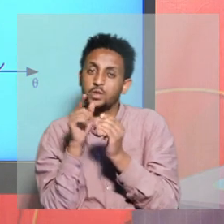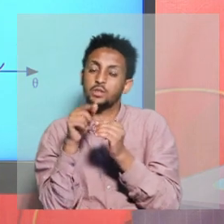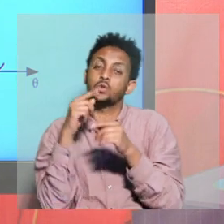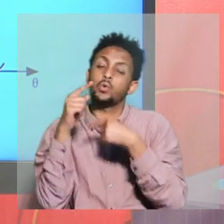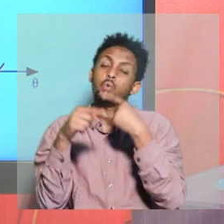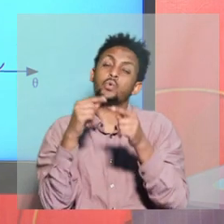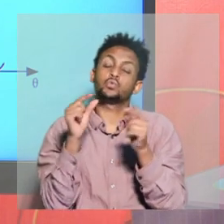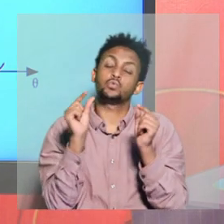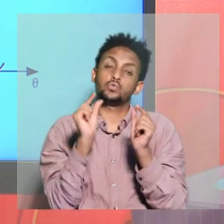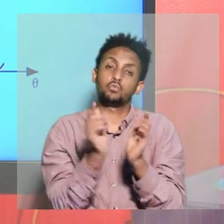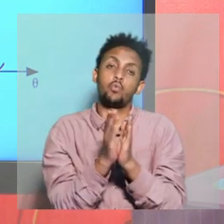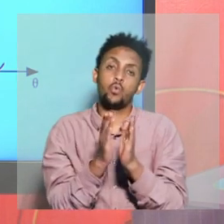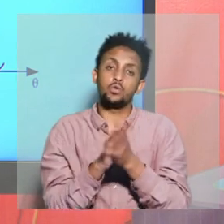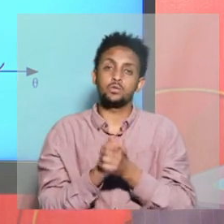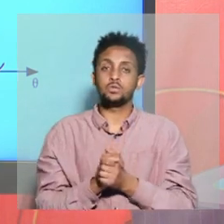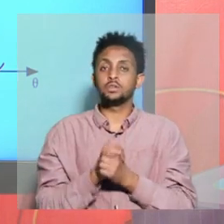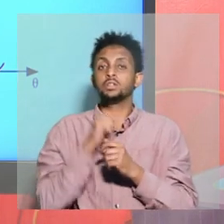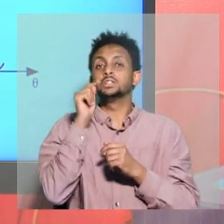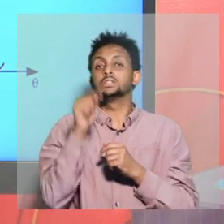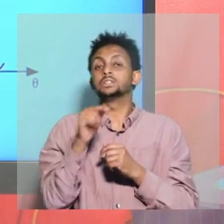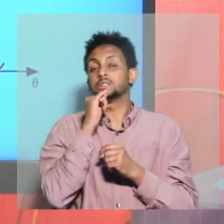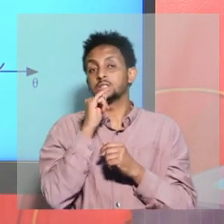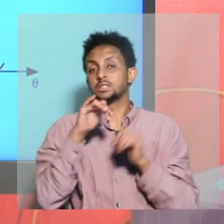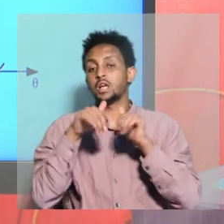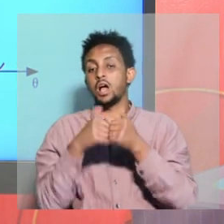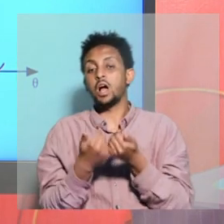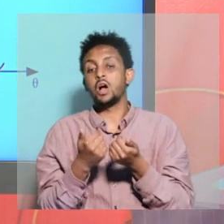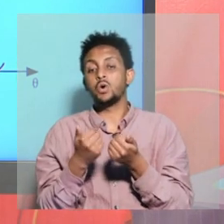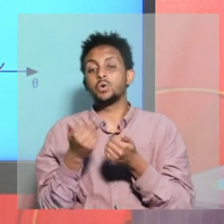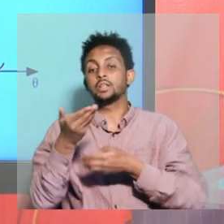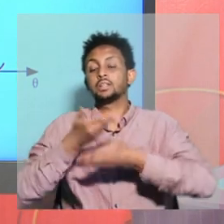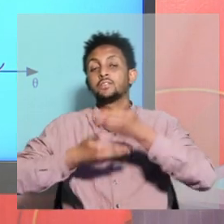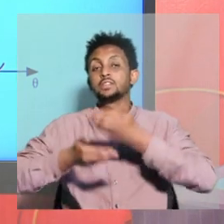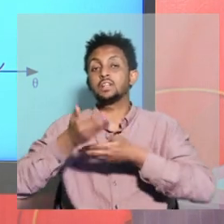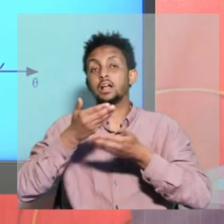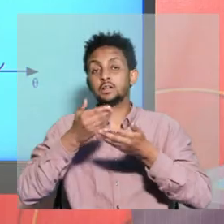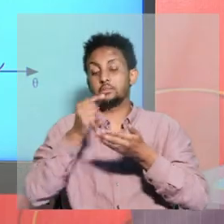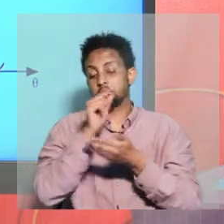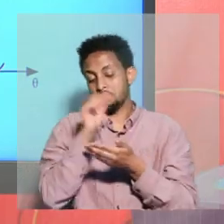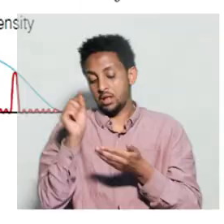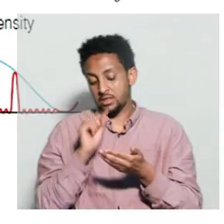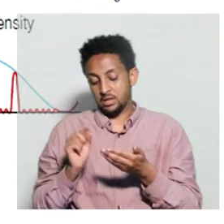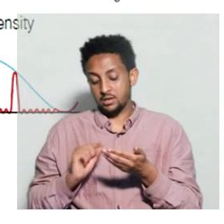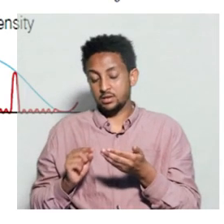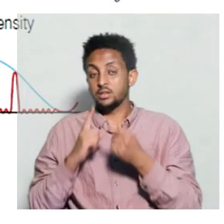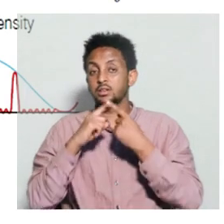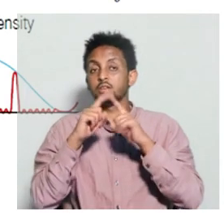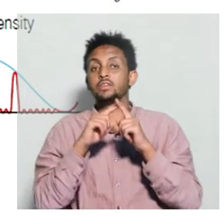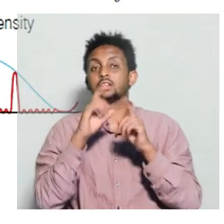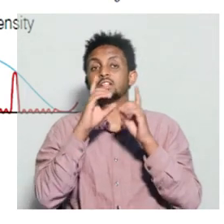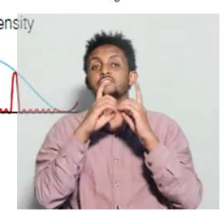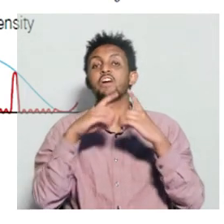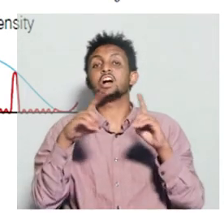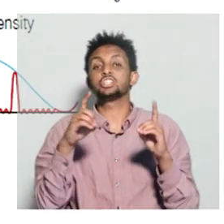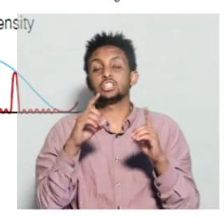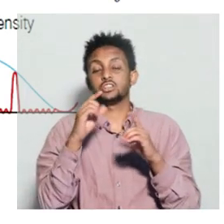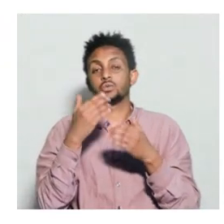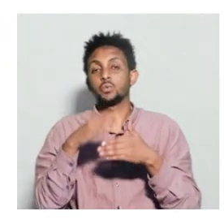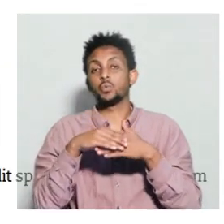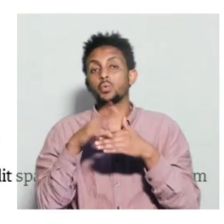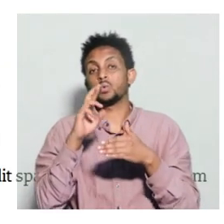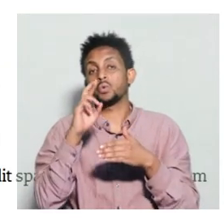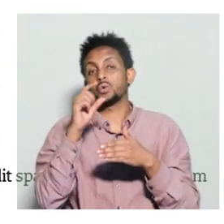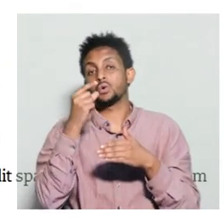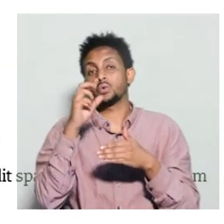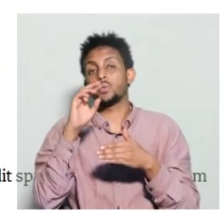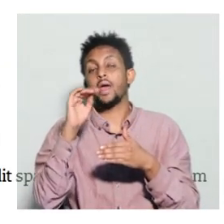going to be very small. So this is how the interference pattern formed in diffraction grating. And there